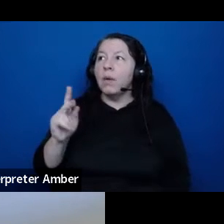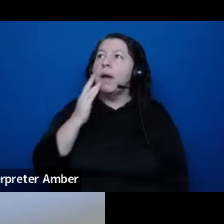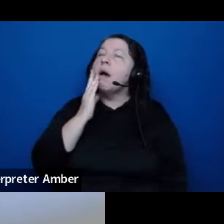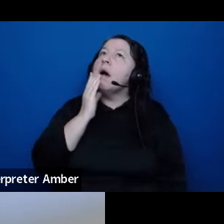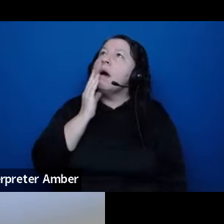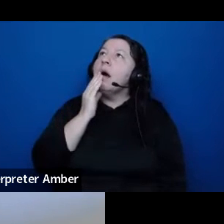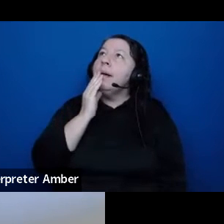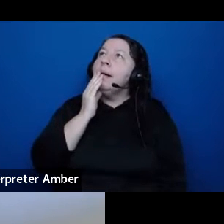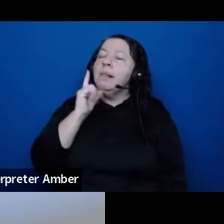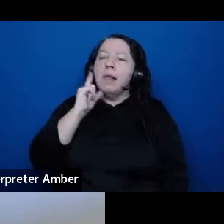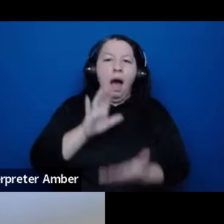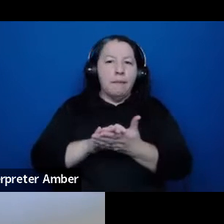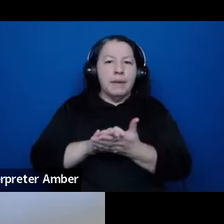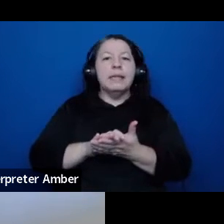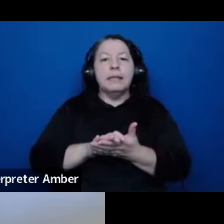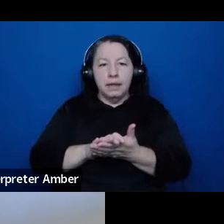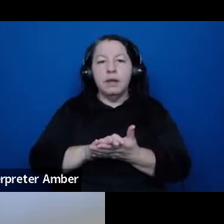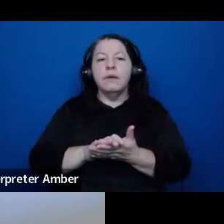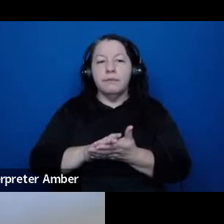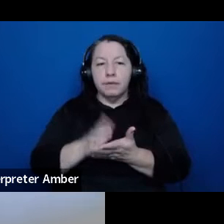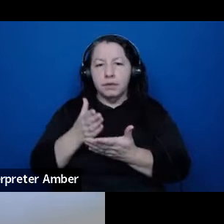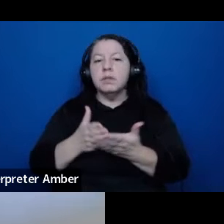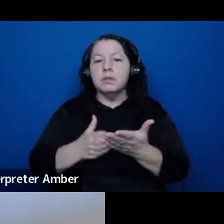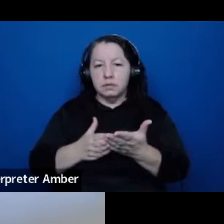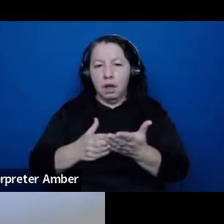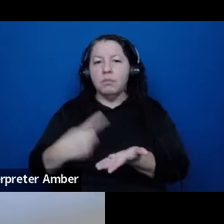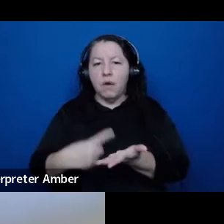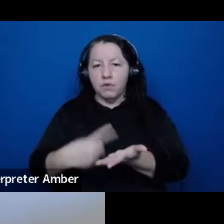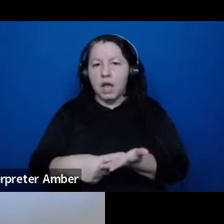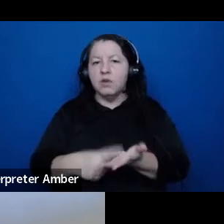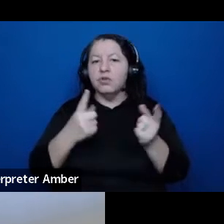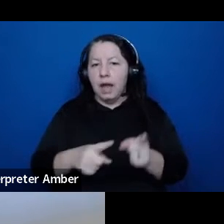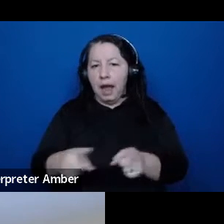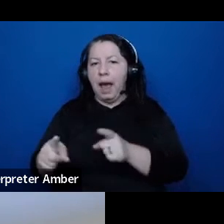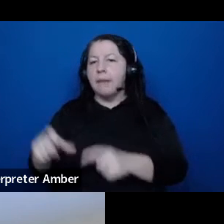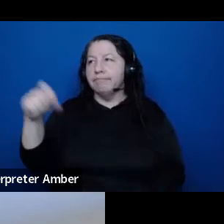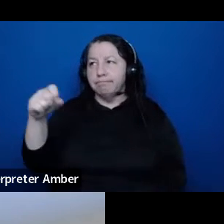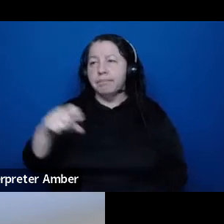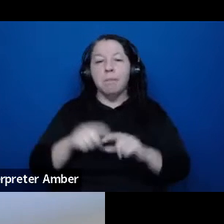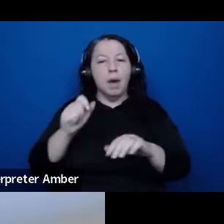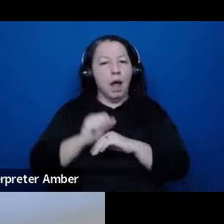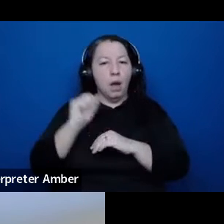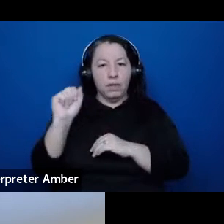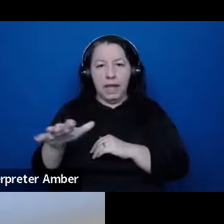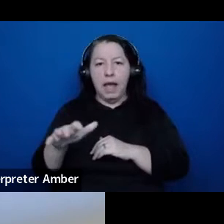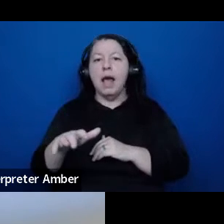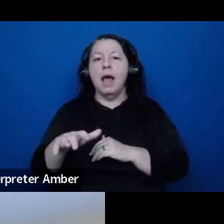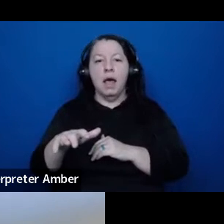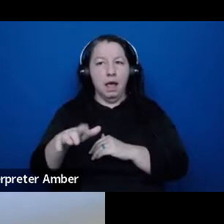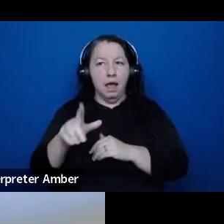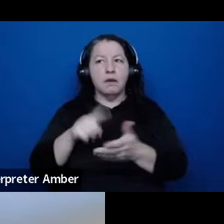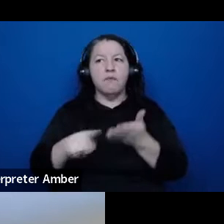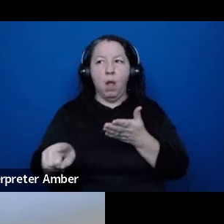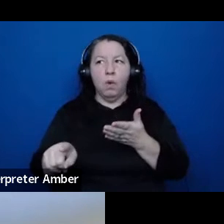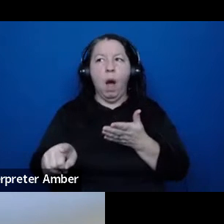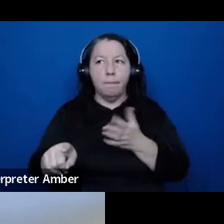I believe that there have been conversations, but I will send a follow-up just to provide a little bit more clarity